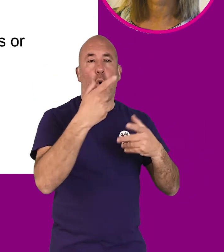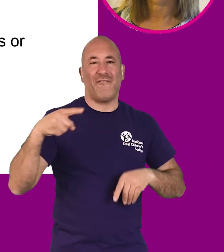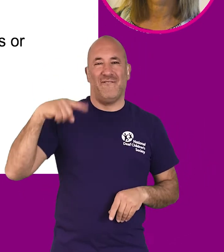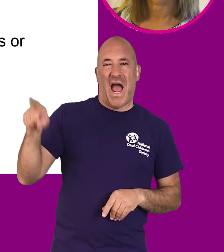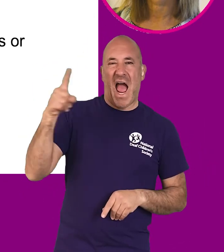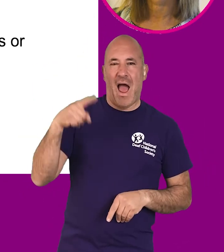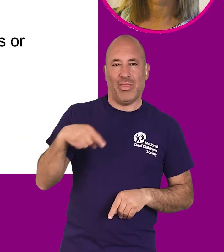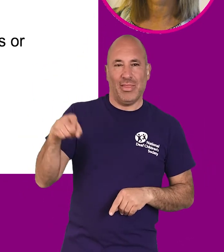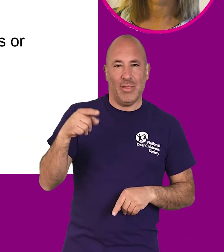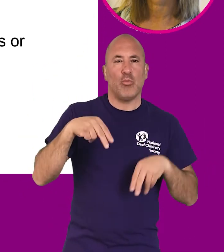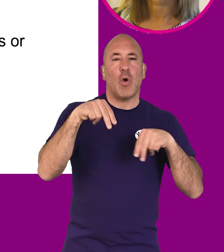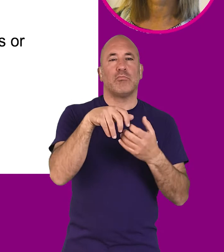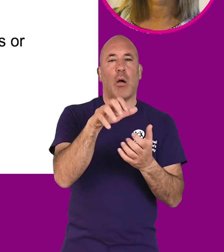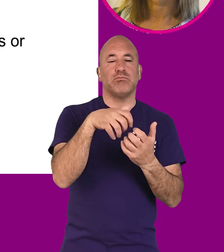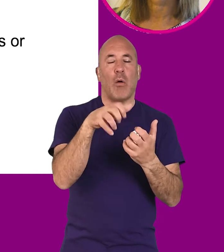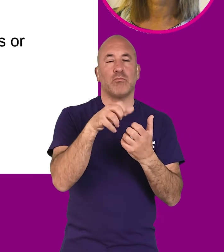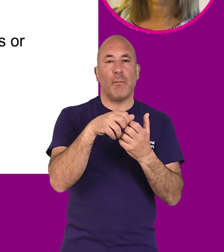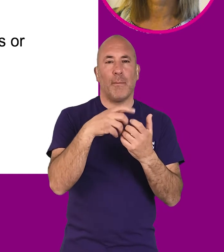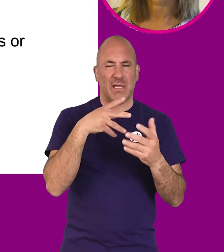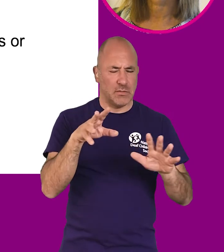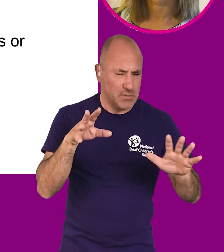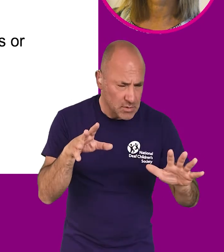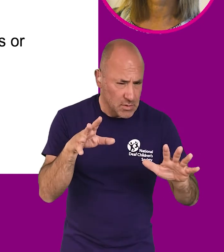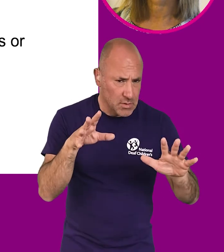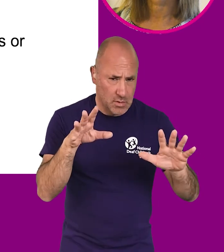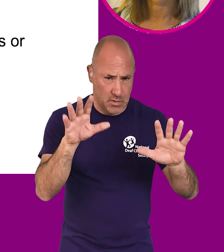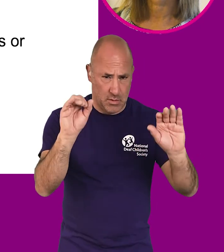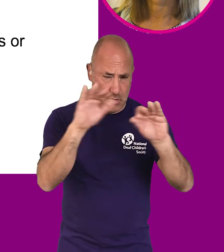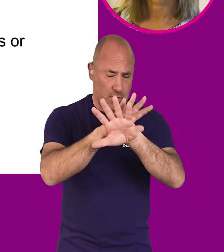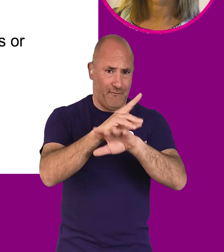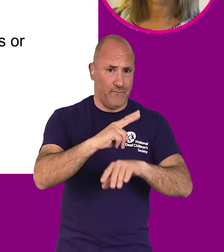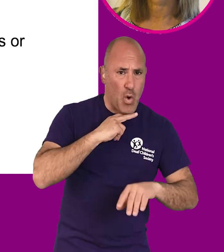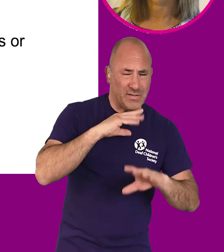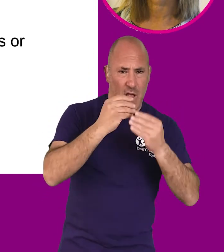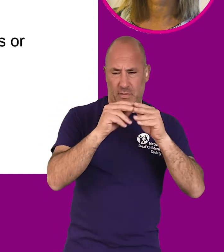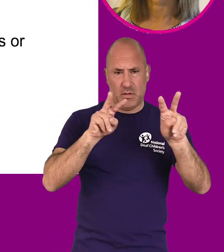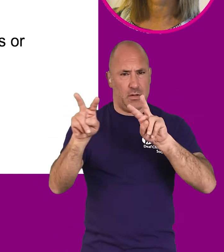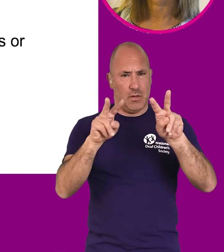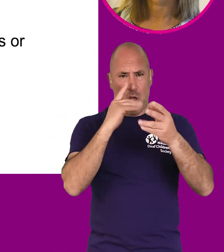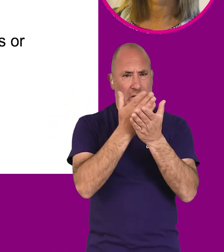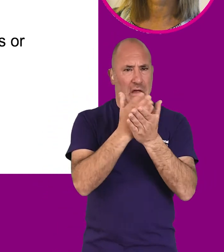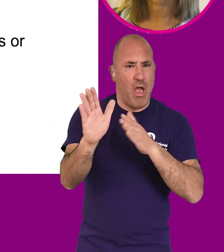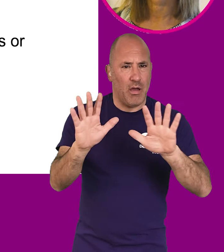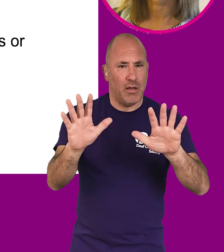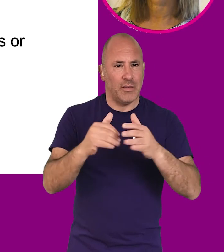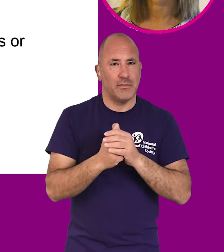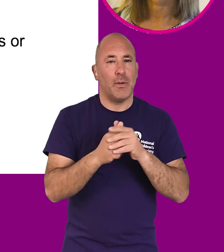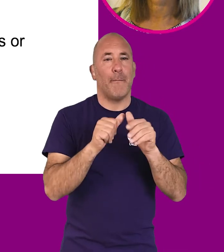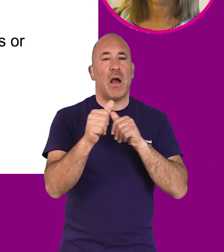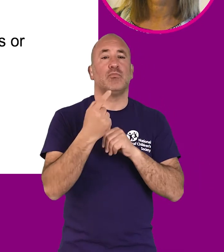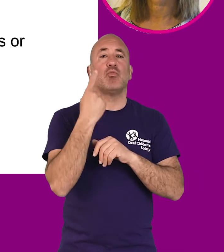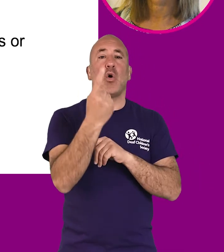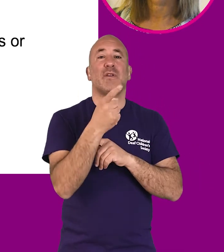on or your dog barking, it can really interfere with the actual voice.